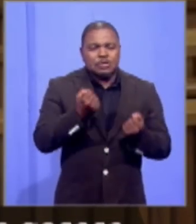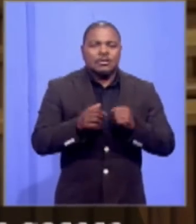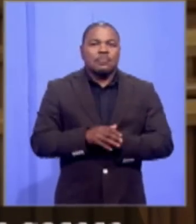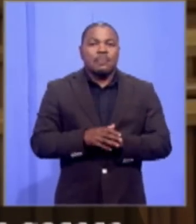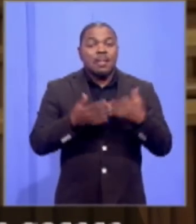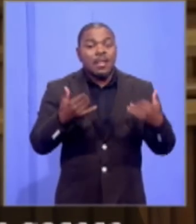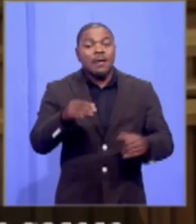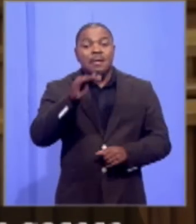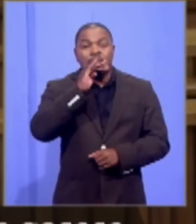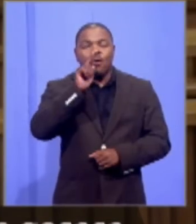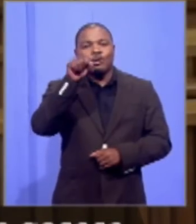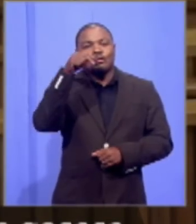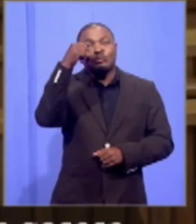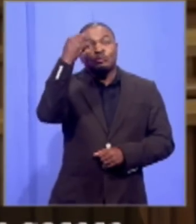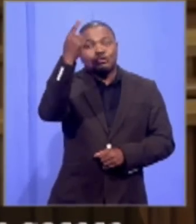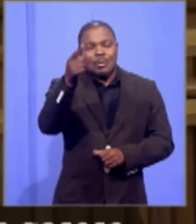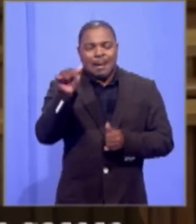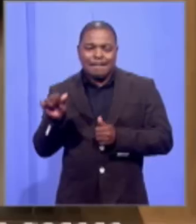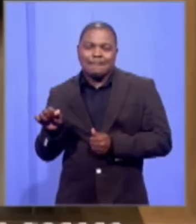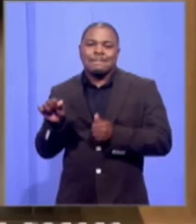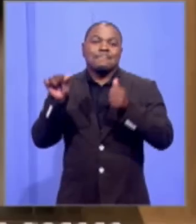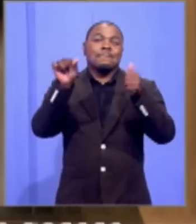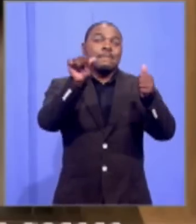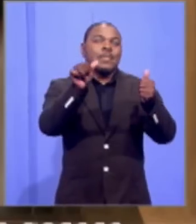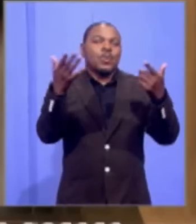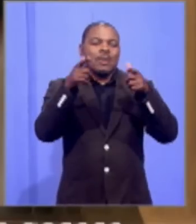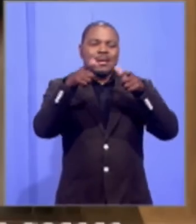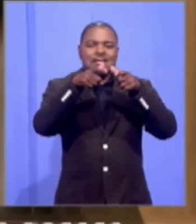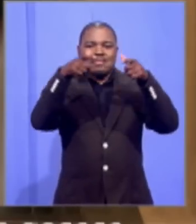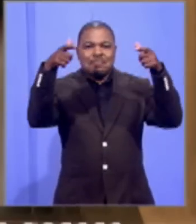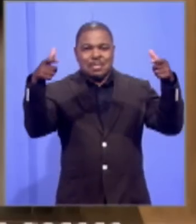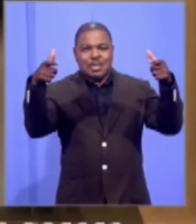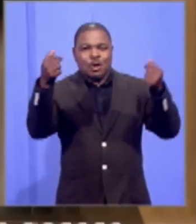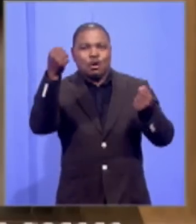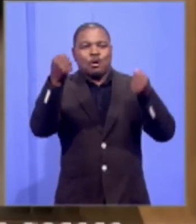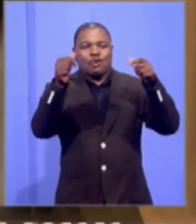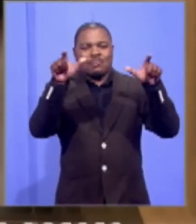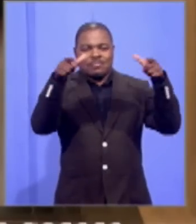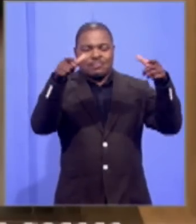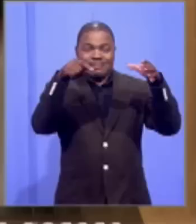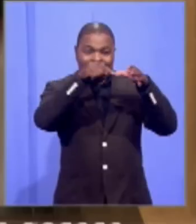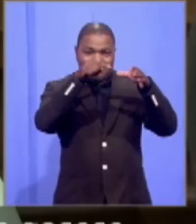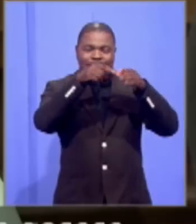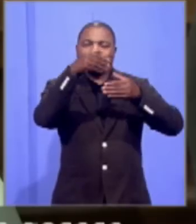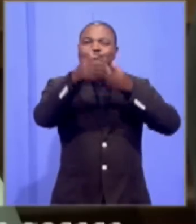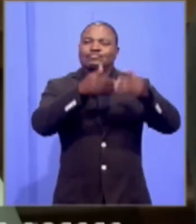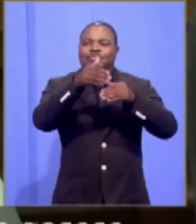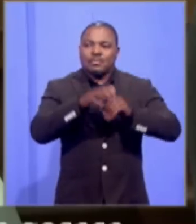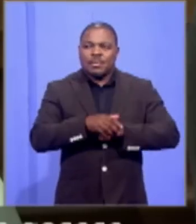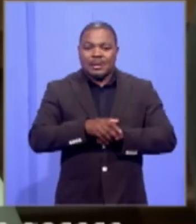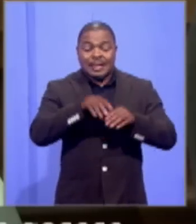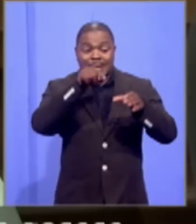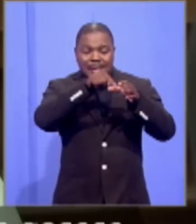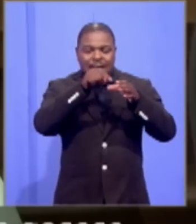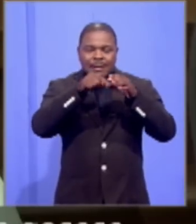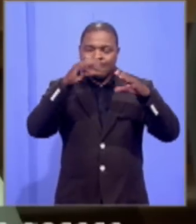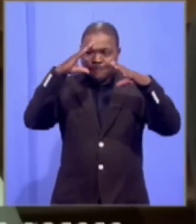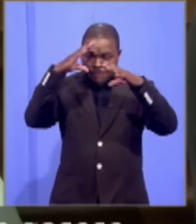go sasa re tla be re boela gape go tshekong ye kgolo e lebeletšeng